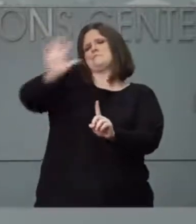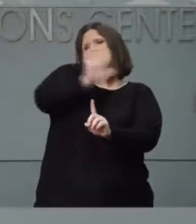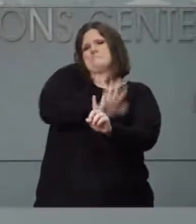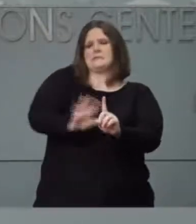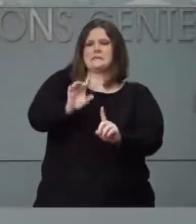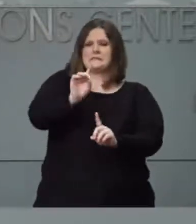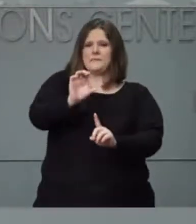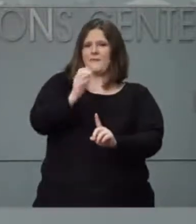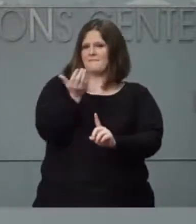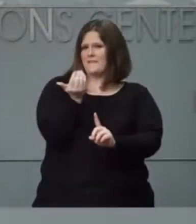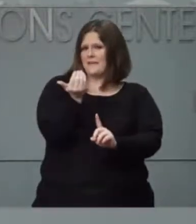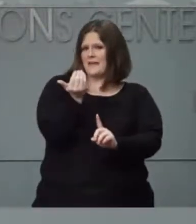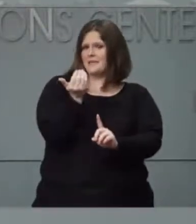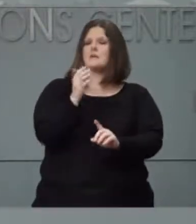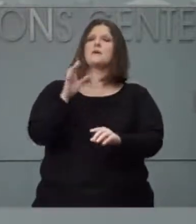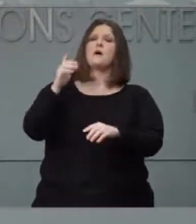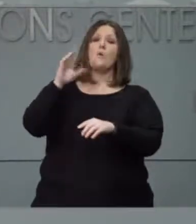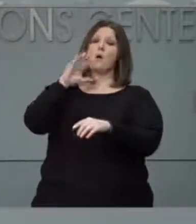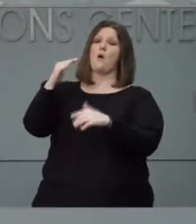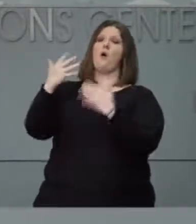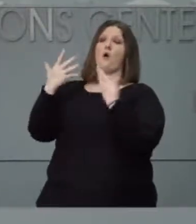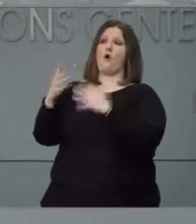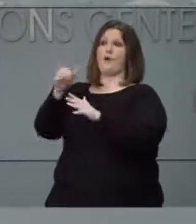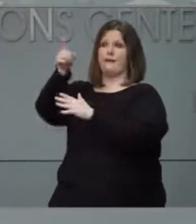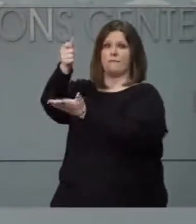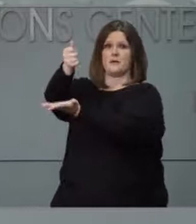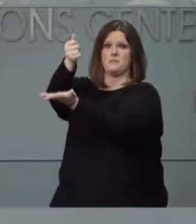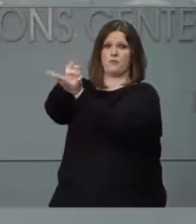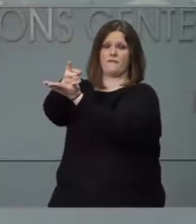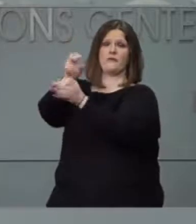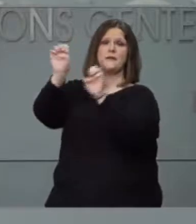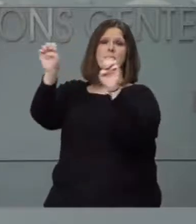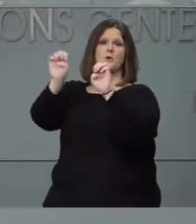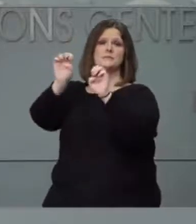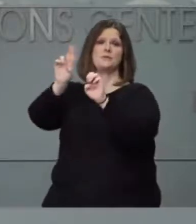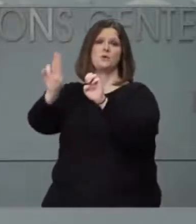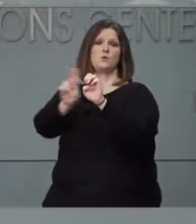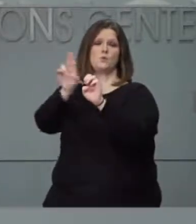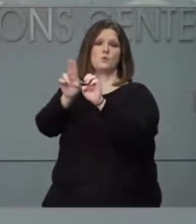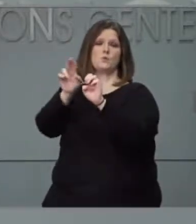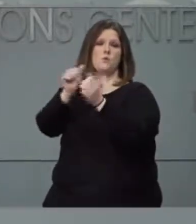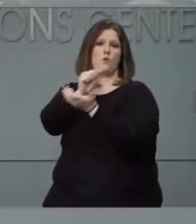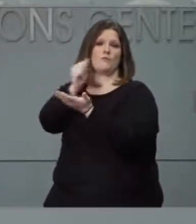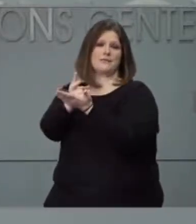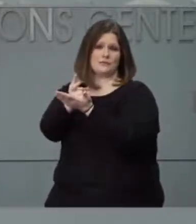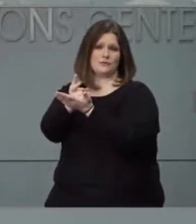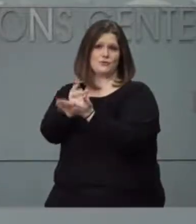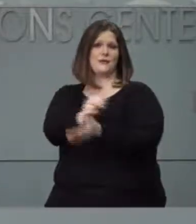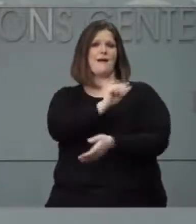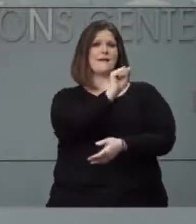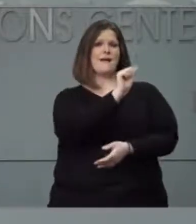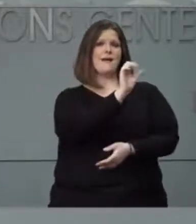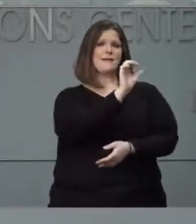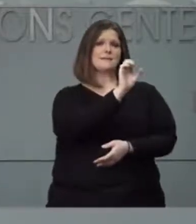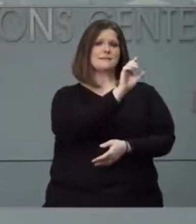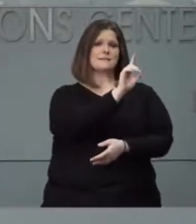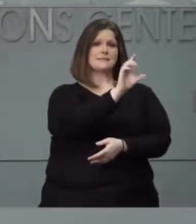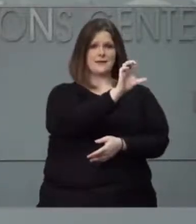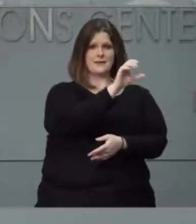the emergency use authorization as well as the recommendation from ACIP, and then we will be able to proceed forward.